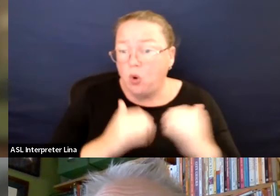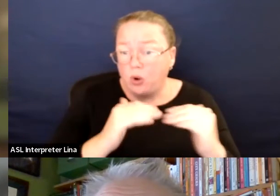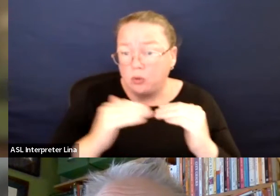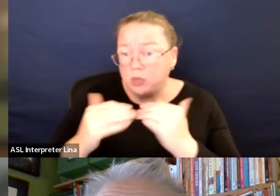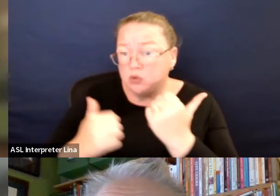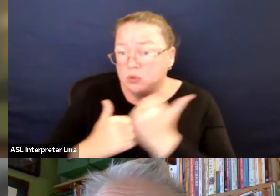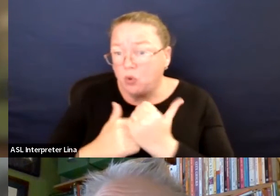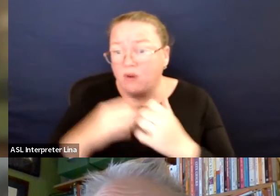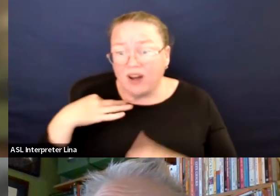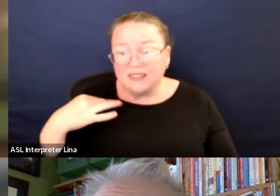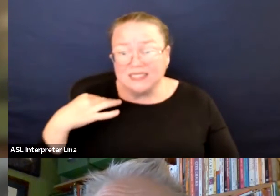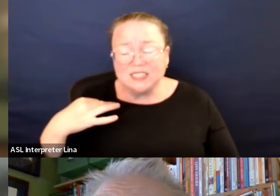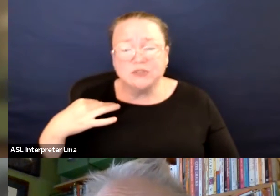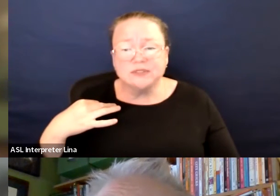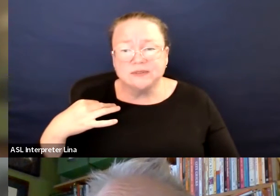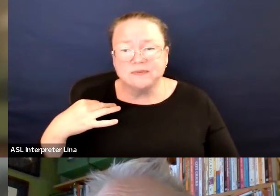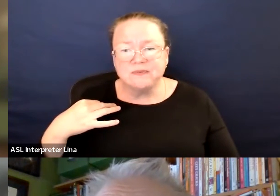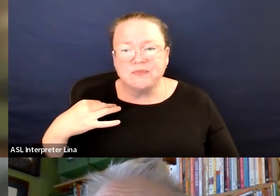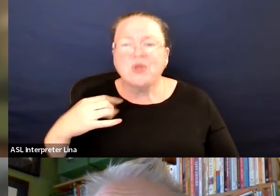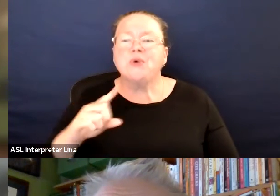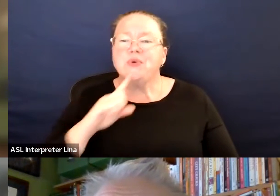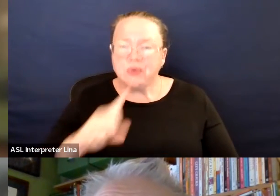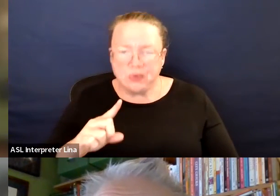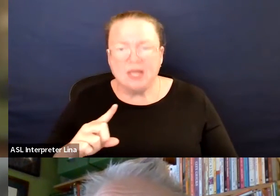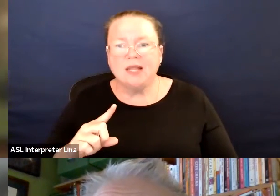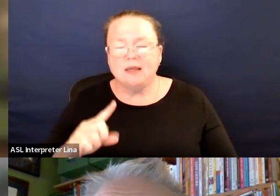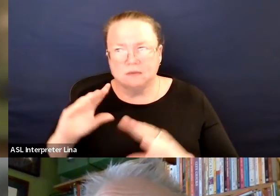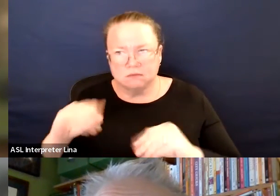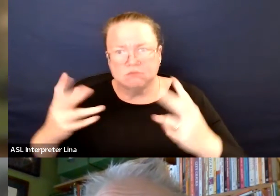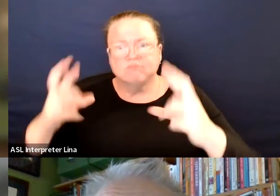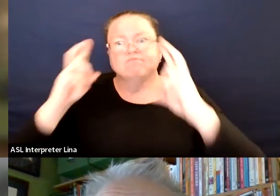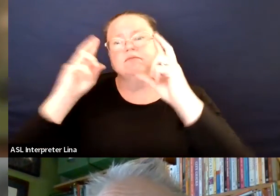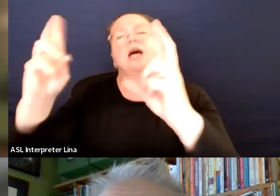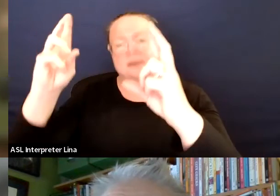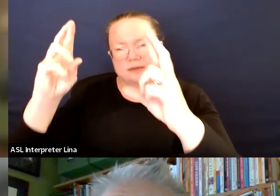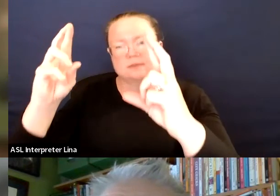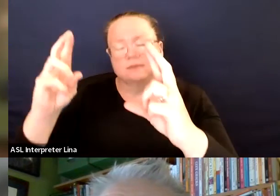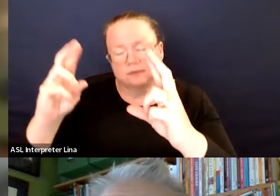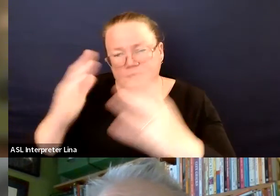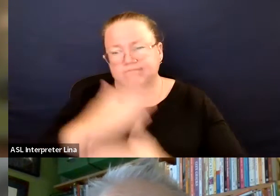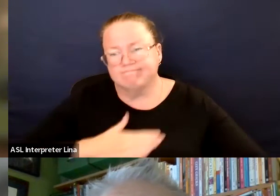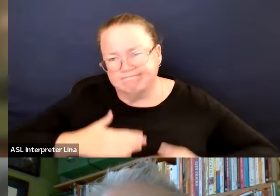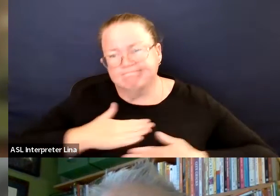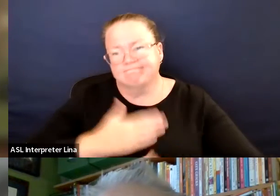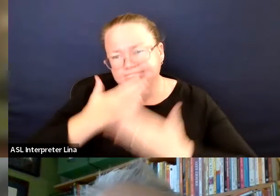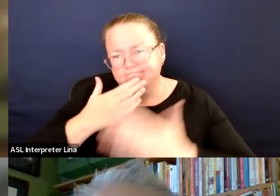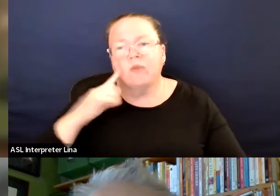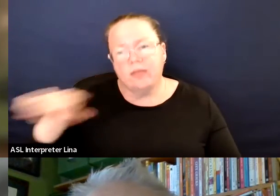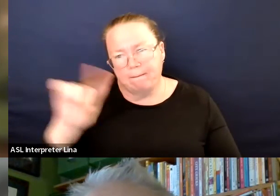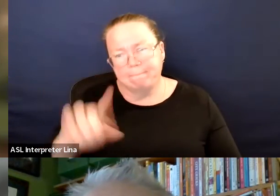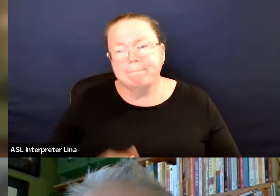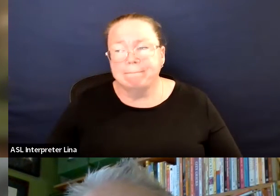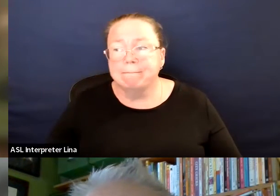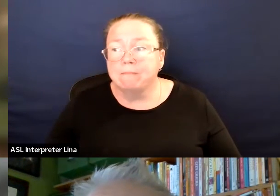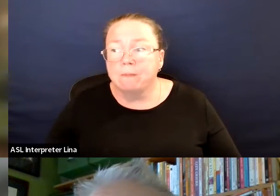supporters and volunteers is to really inundate them with respect, that respect and appreciation. Yeah.